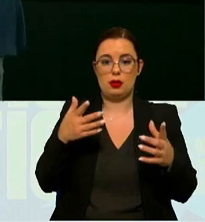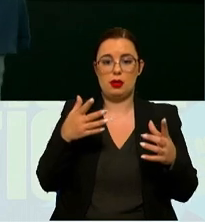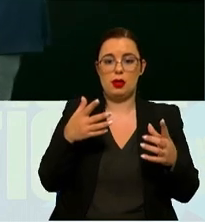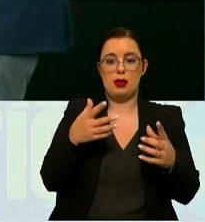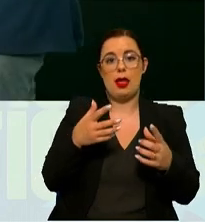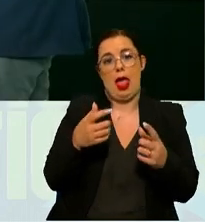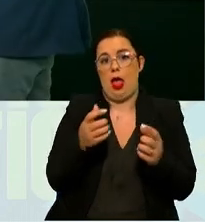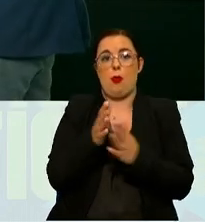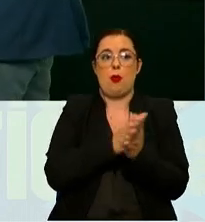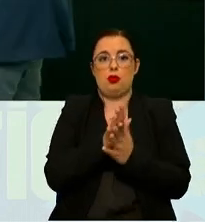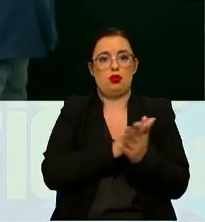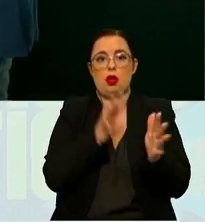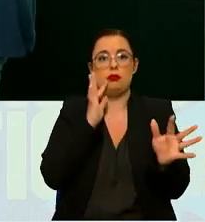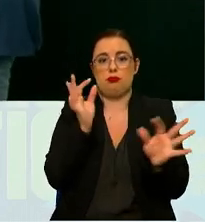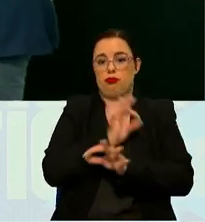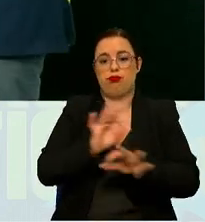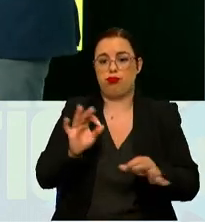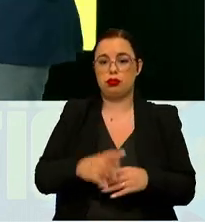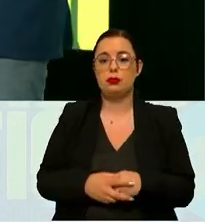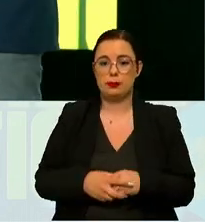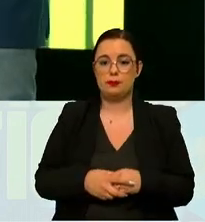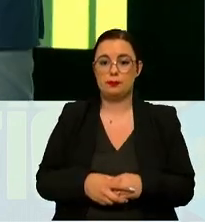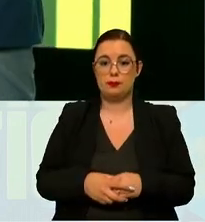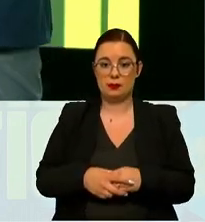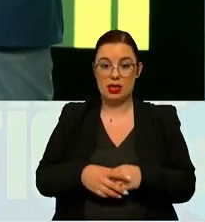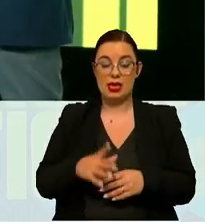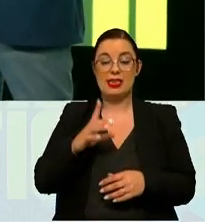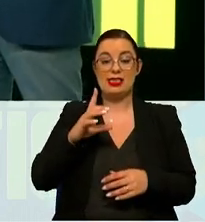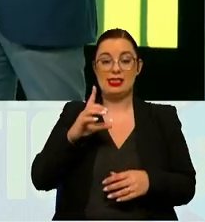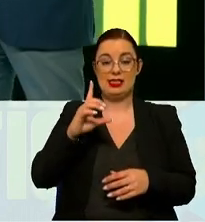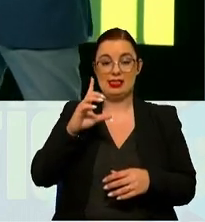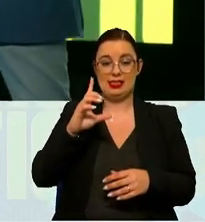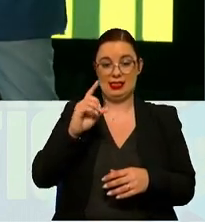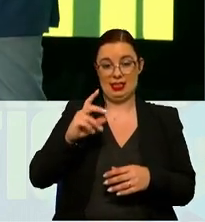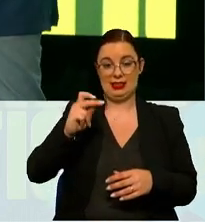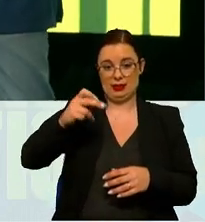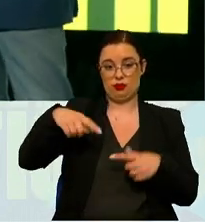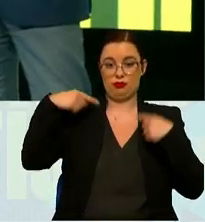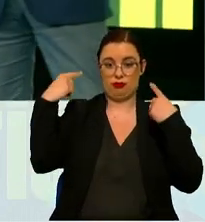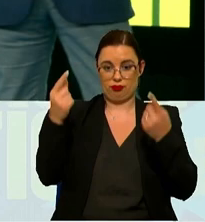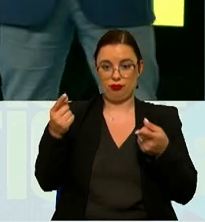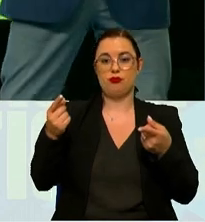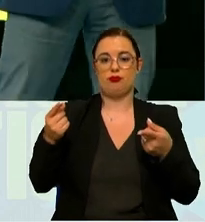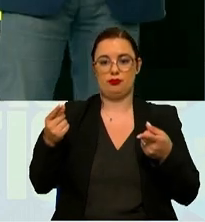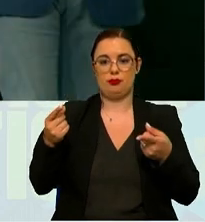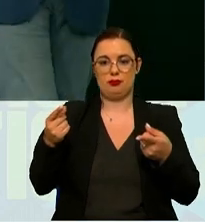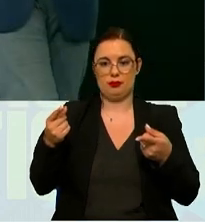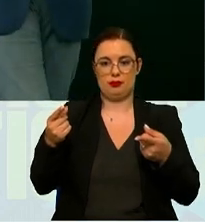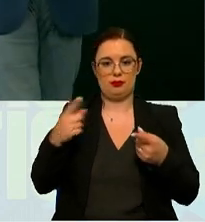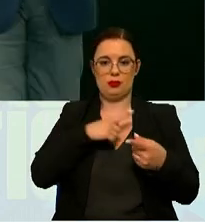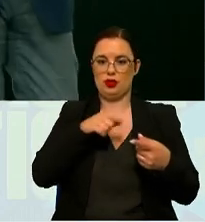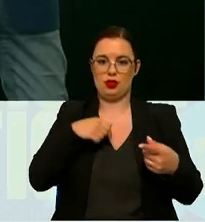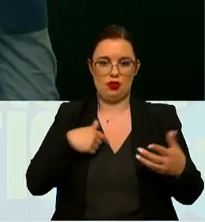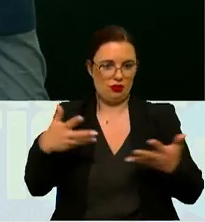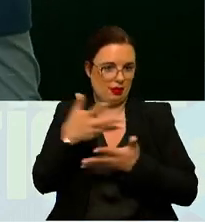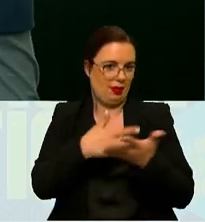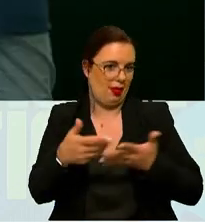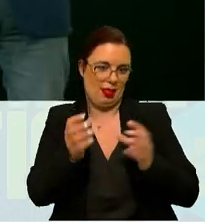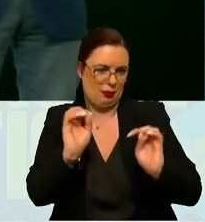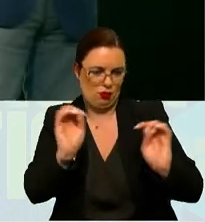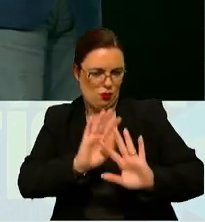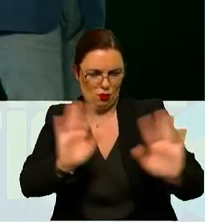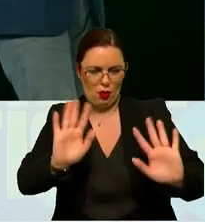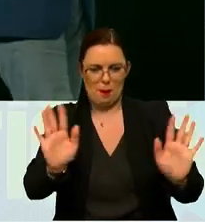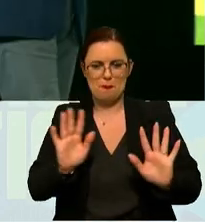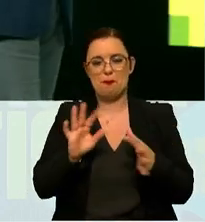great challenges. And 6 years ago, roughly after I entered the company, but it has no relationship whatsoever